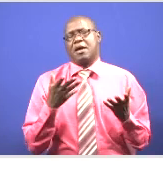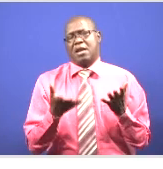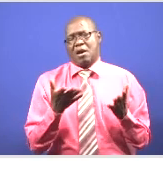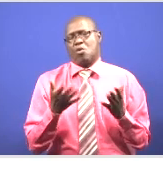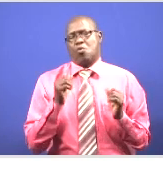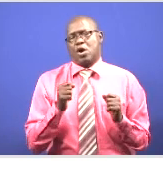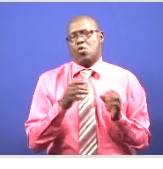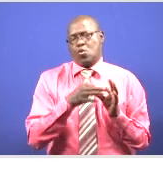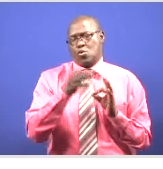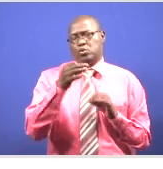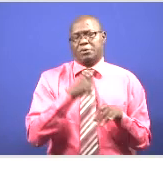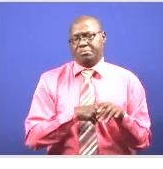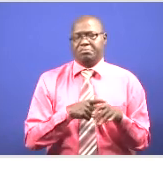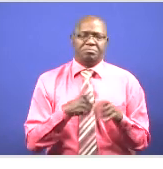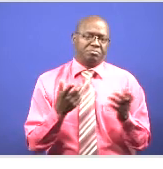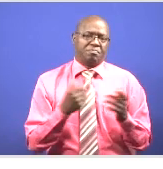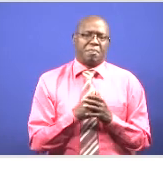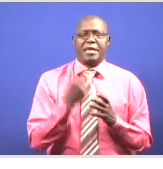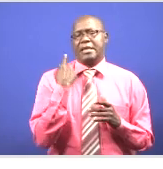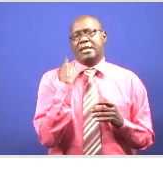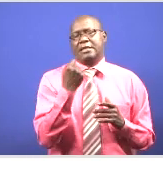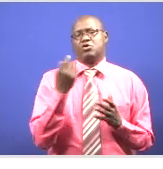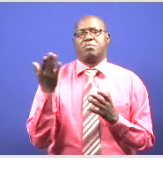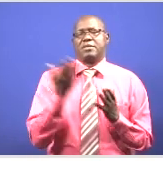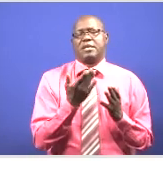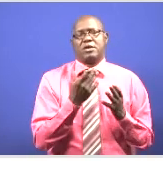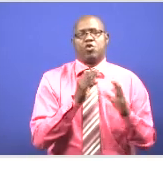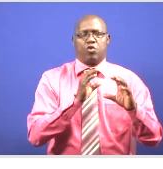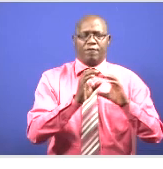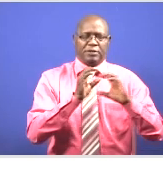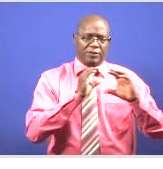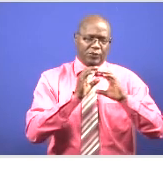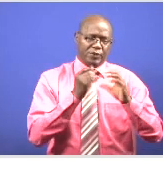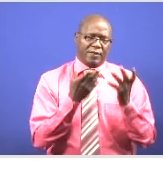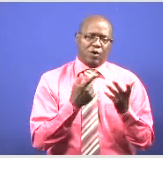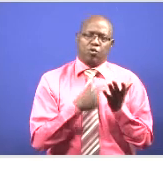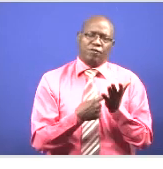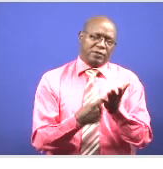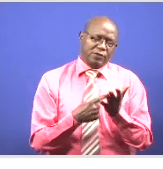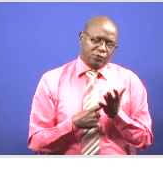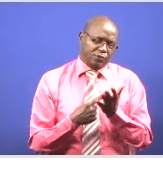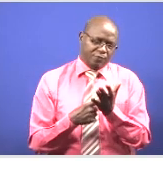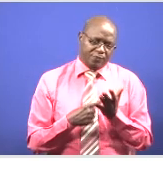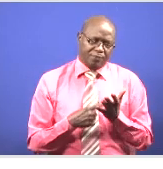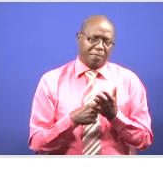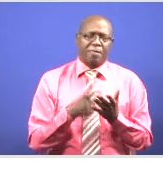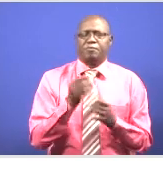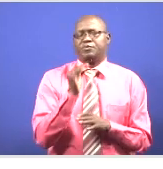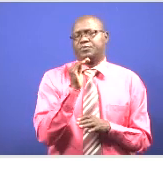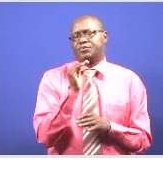time, you know. Recently, they brought in the conversation of Dodua and you asked about